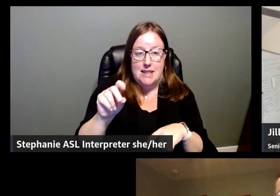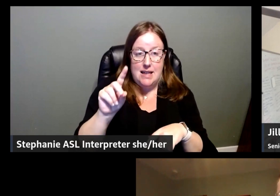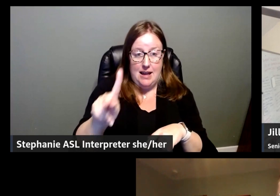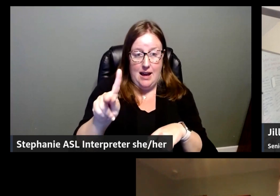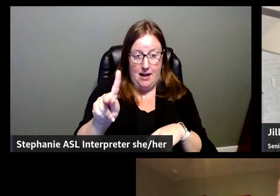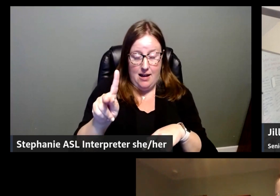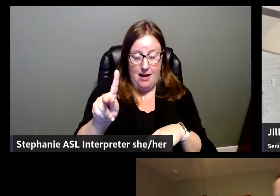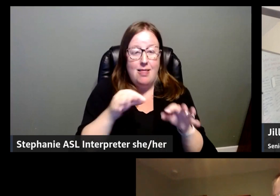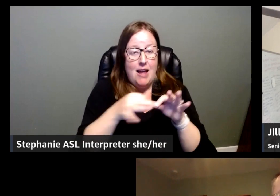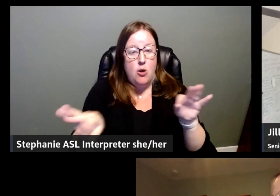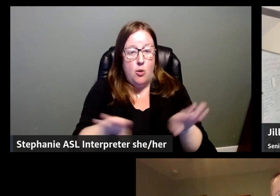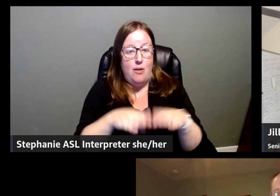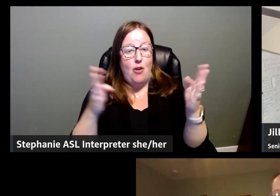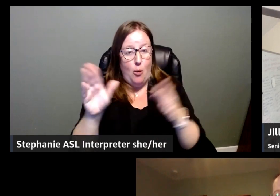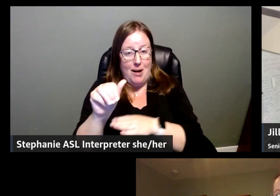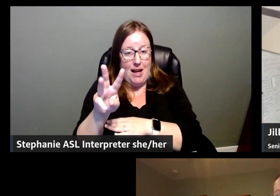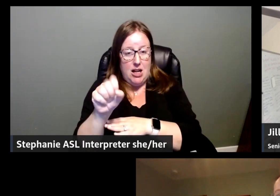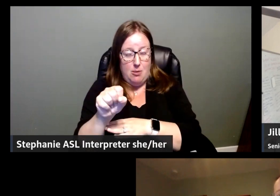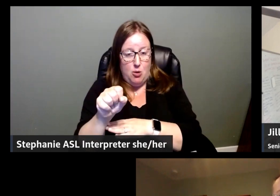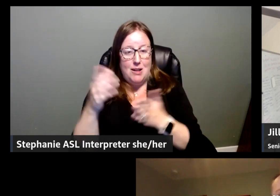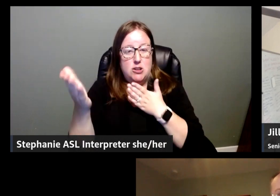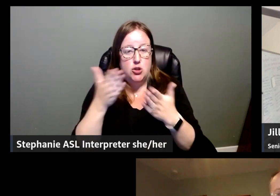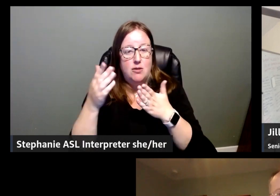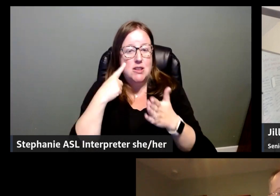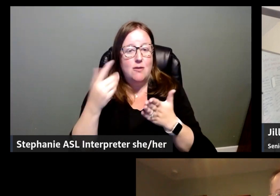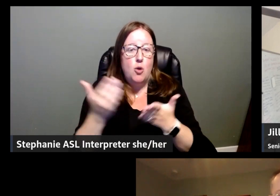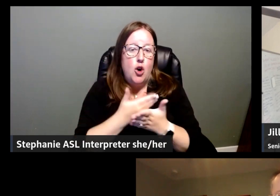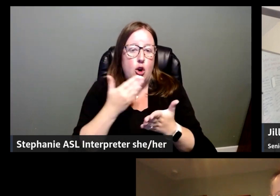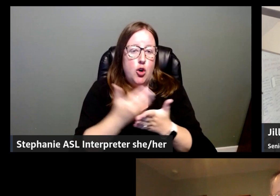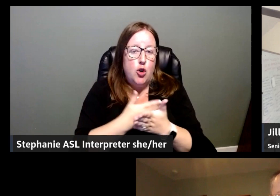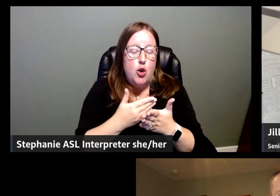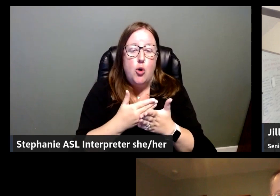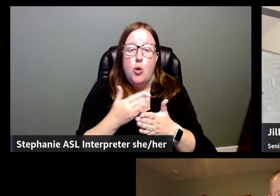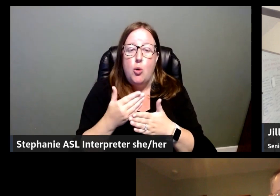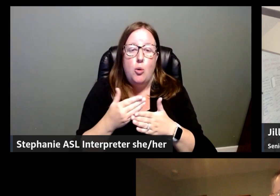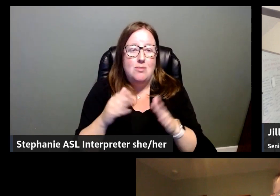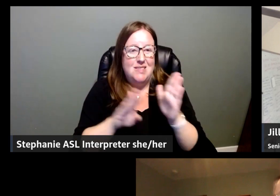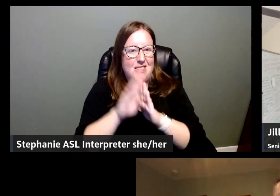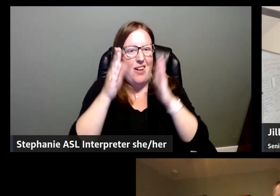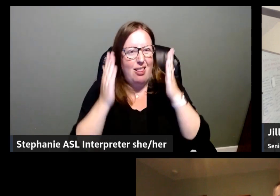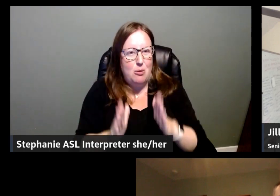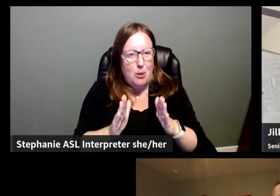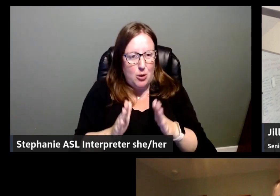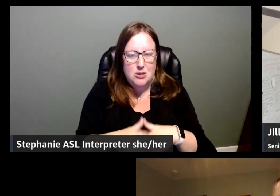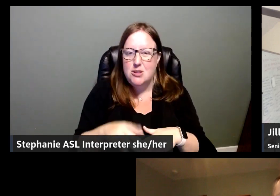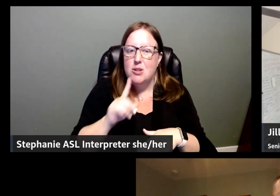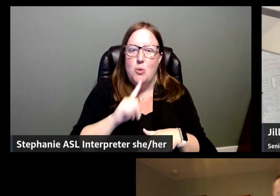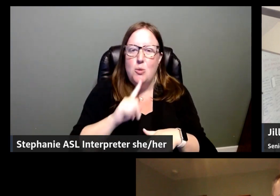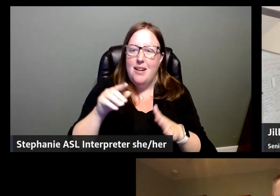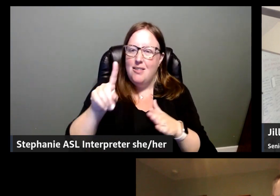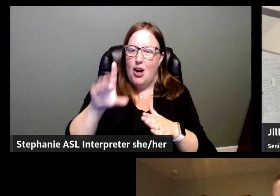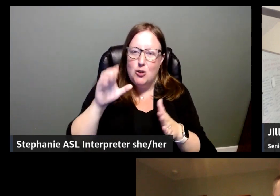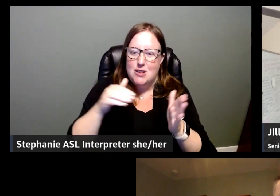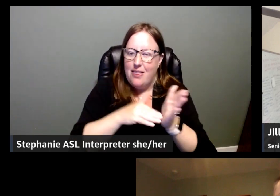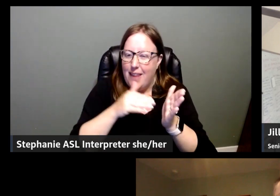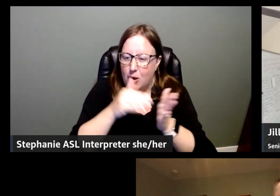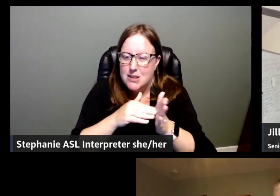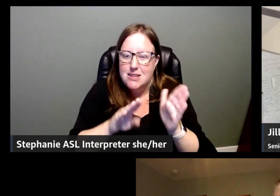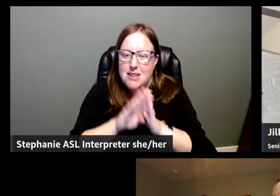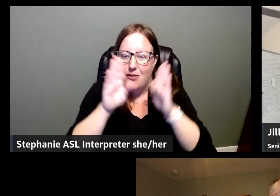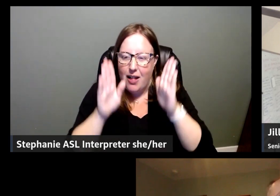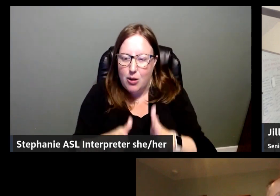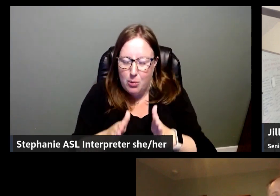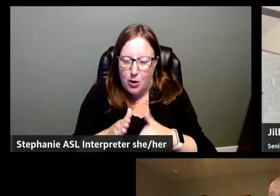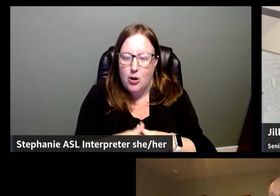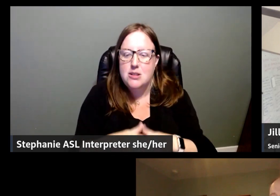up AWS's set of services to a whole new audience of developers, hundreds of thousands of programmers around the world who